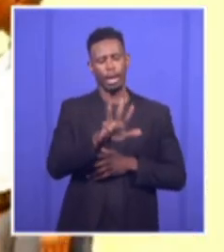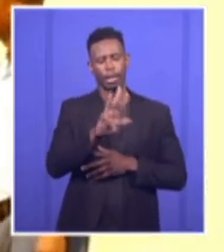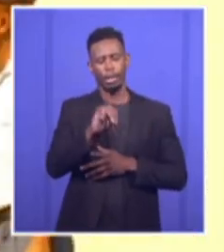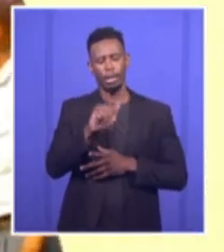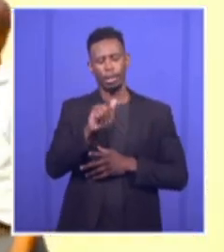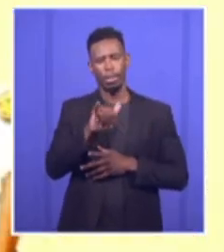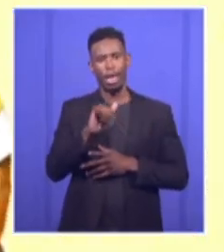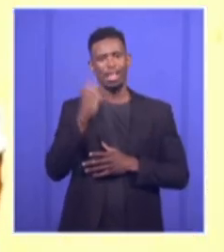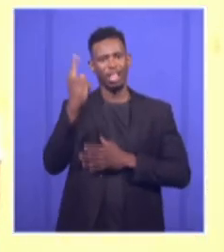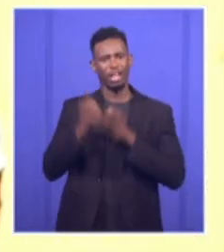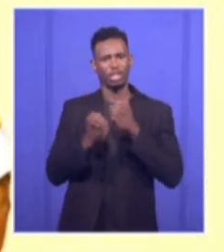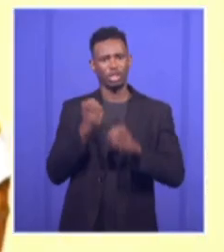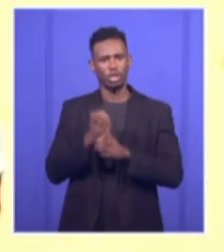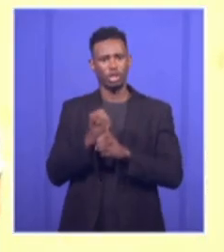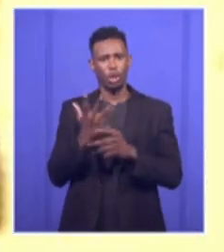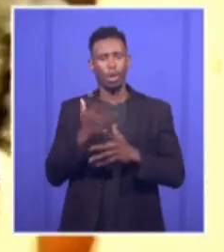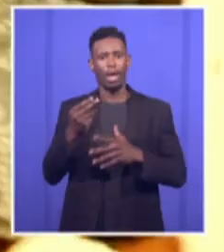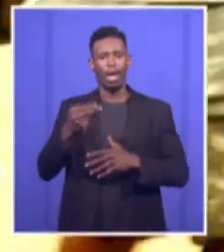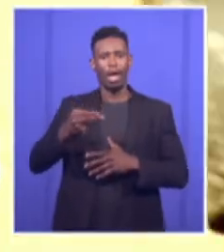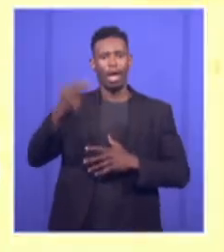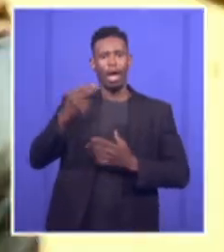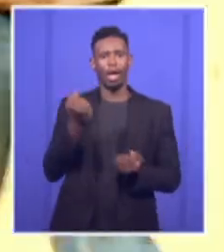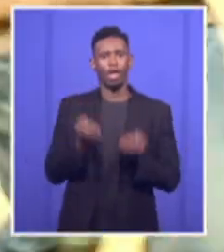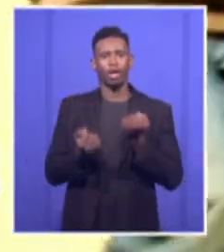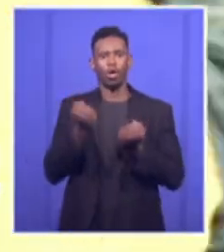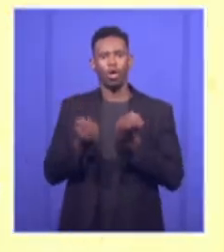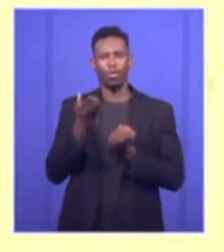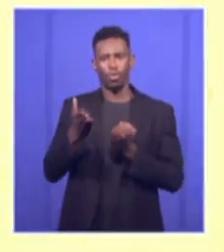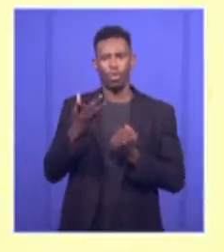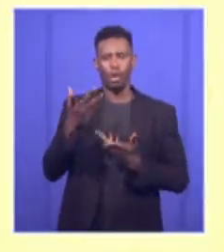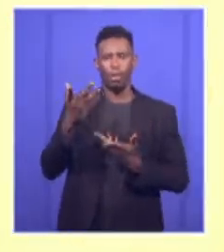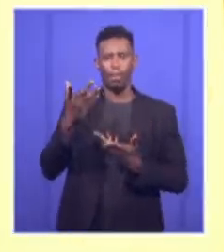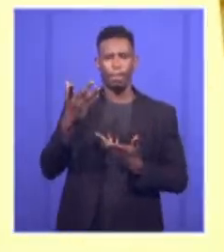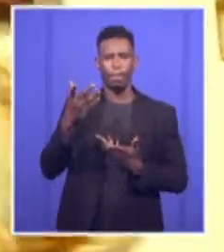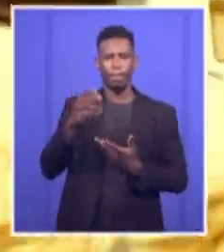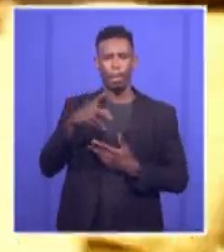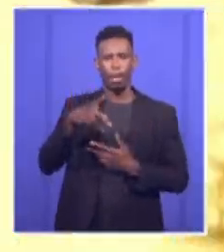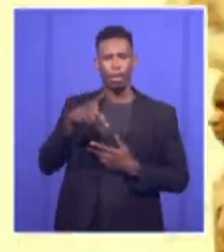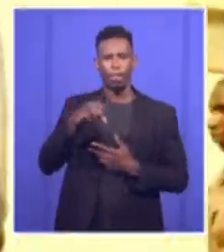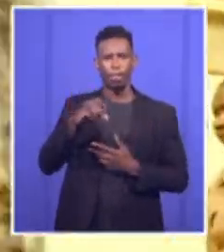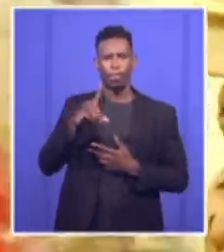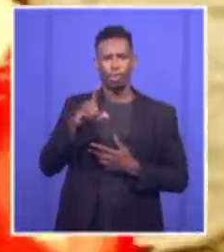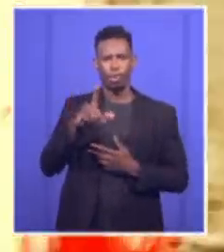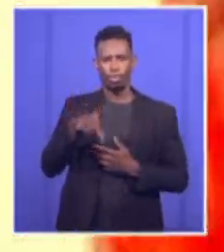at the High Court in Polokwane. Rutando Bobodi, SABC News, Malamulele.